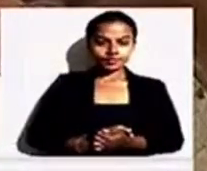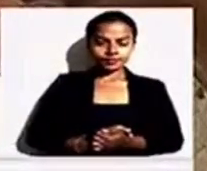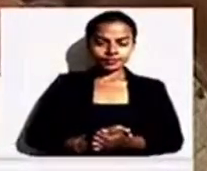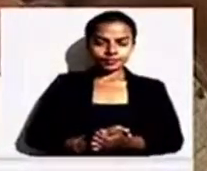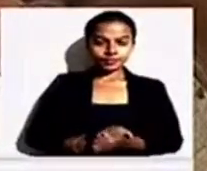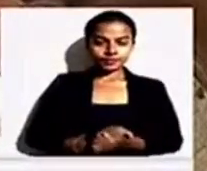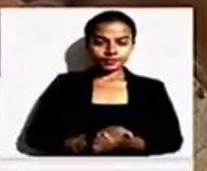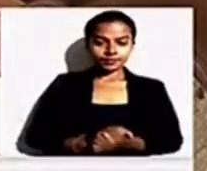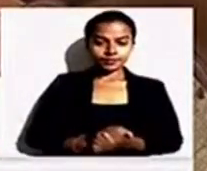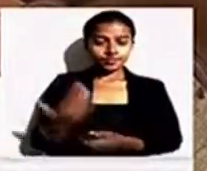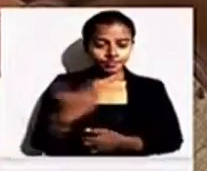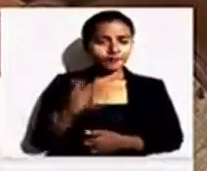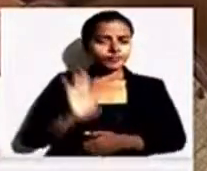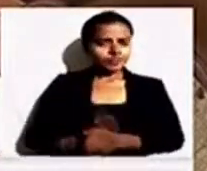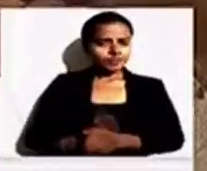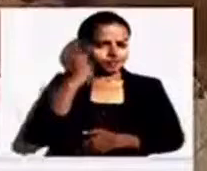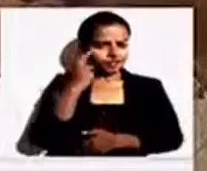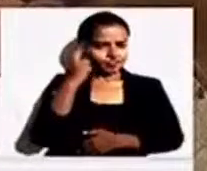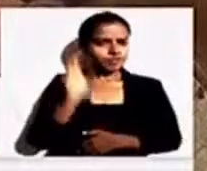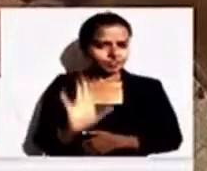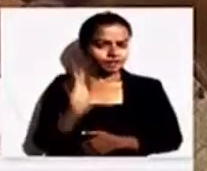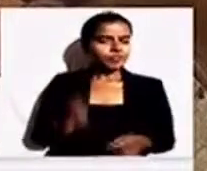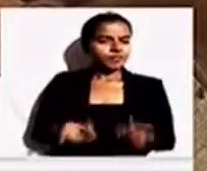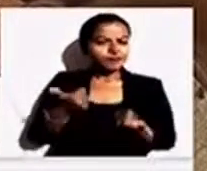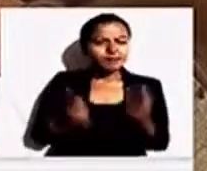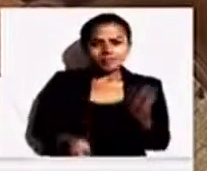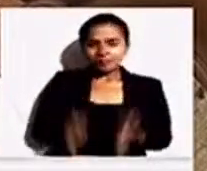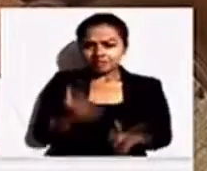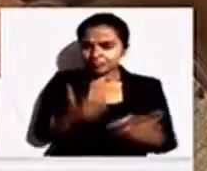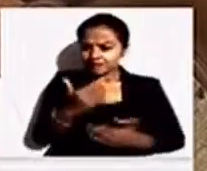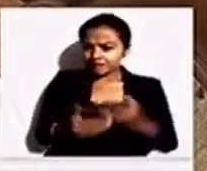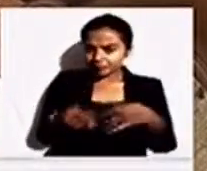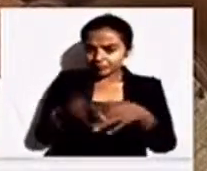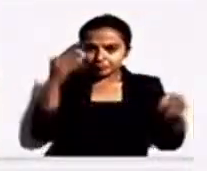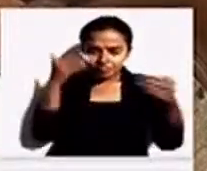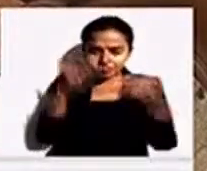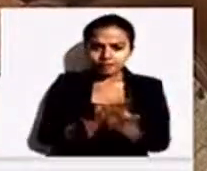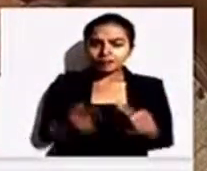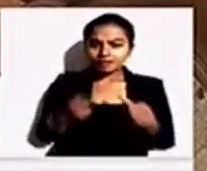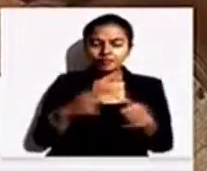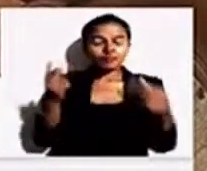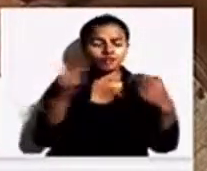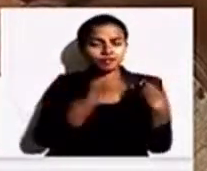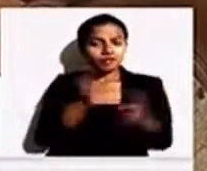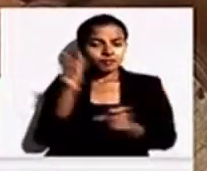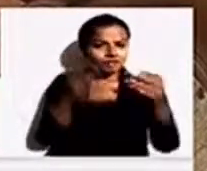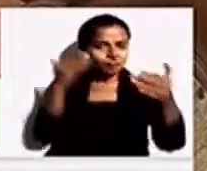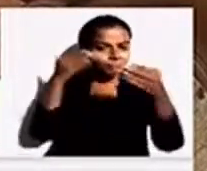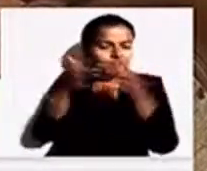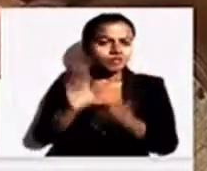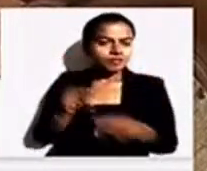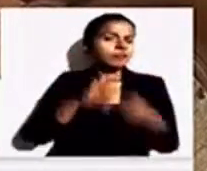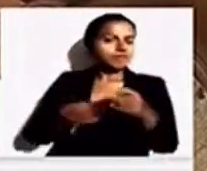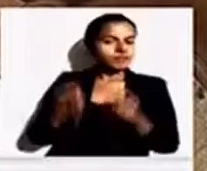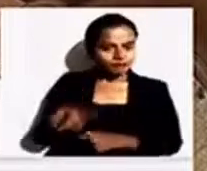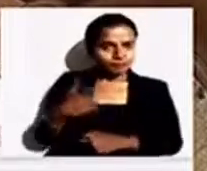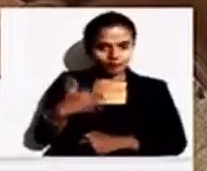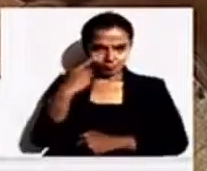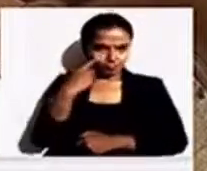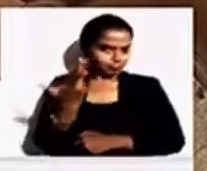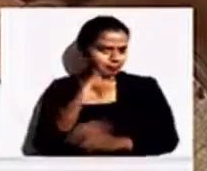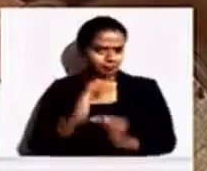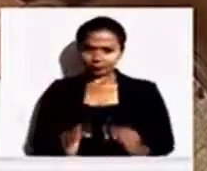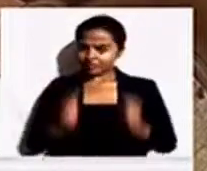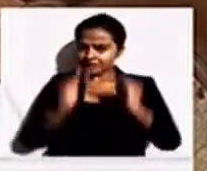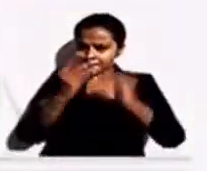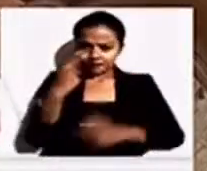proper investigations are carried out into those who sponsored and funded the attacks. Unfortunately, we don't see any progress. We ask the government